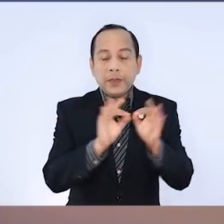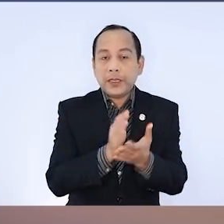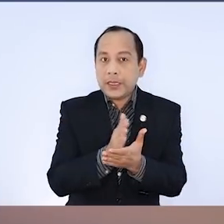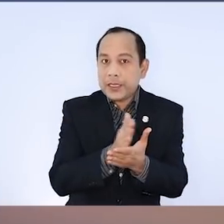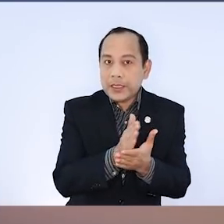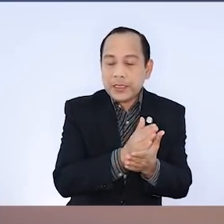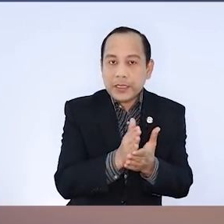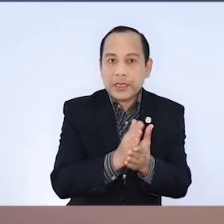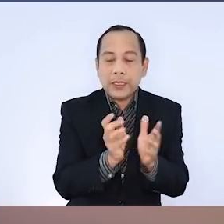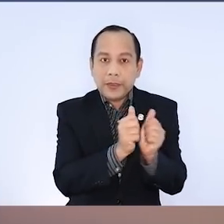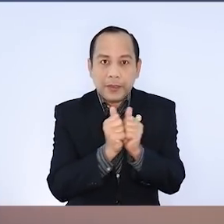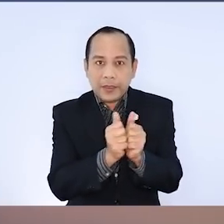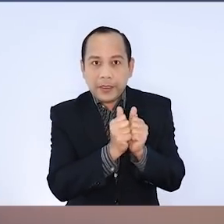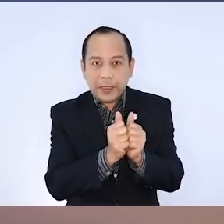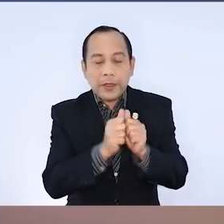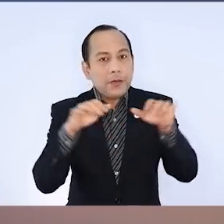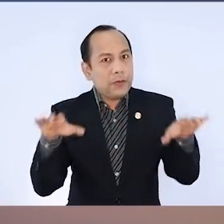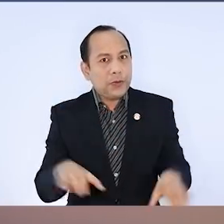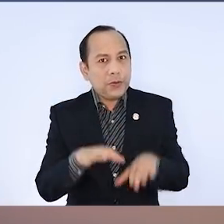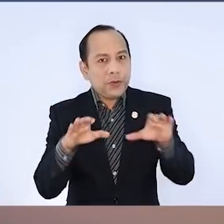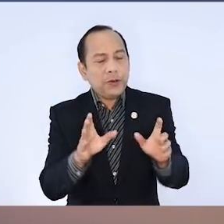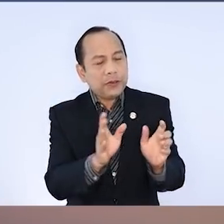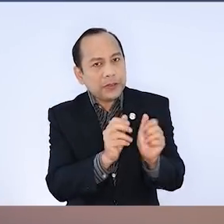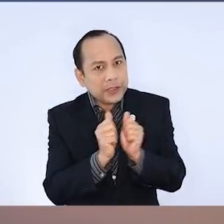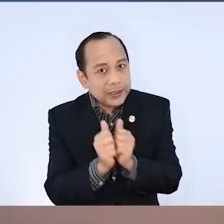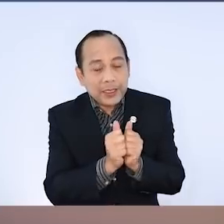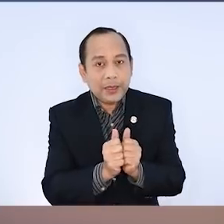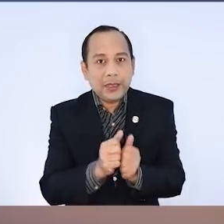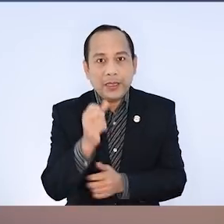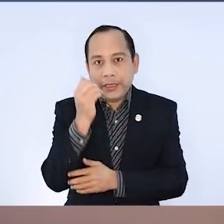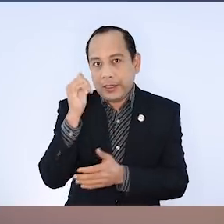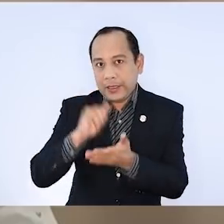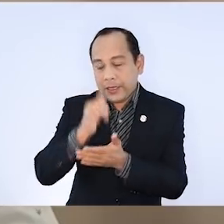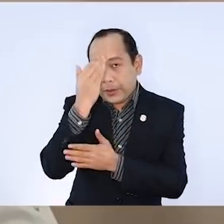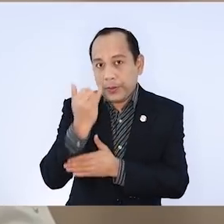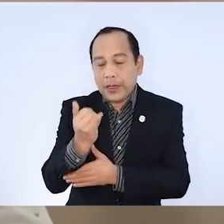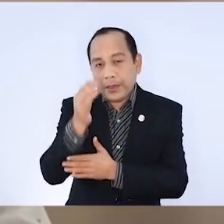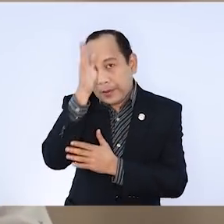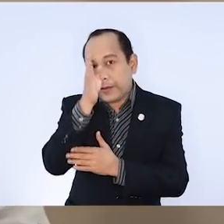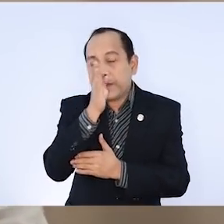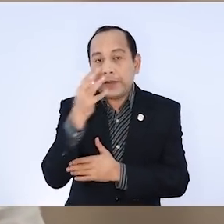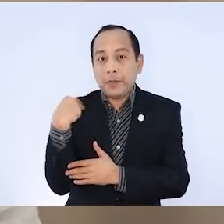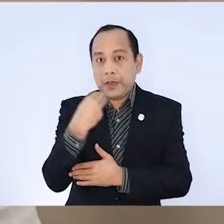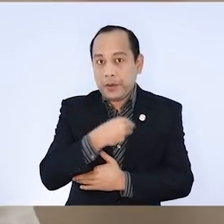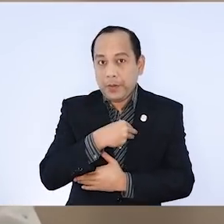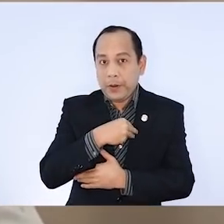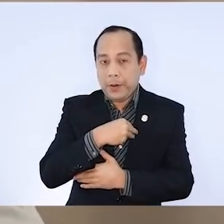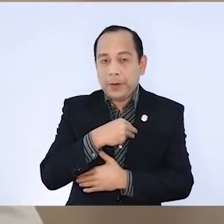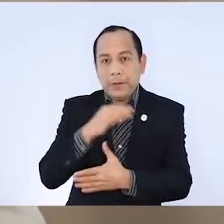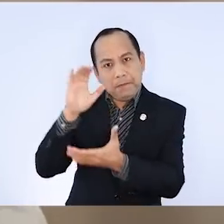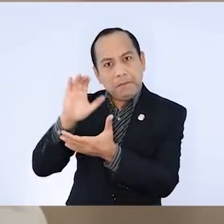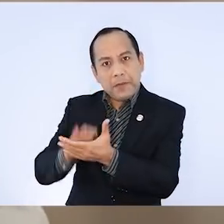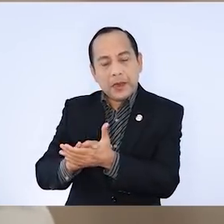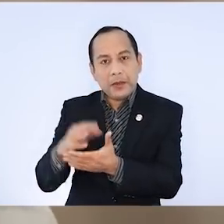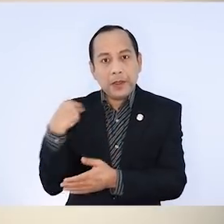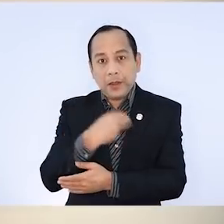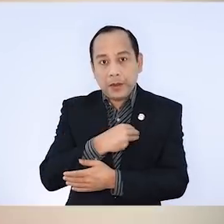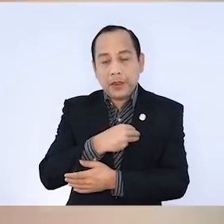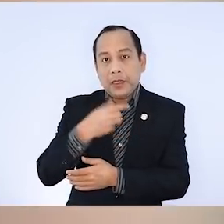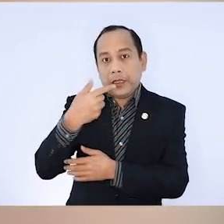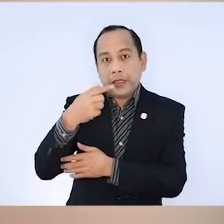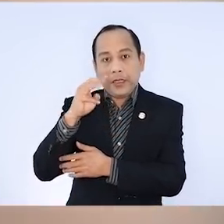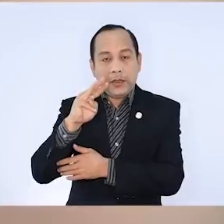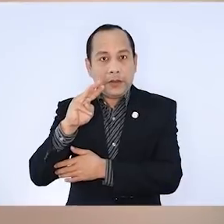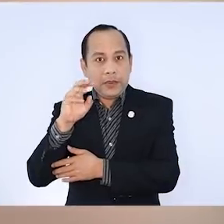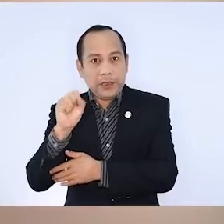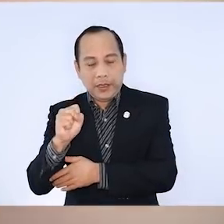share, bond, and work together. That is why Buklod members or married members in the group worship service of